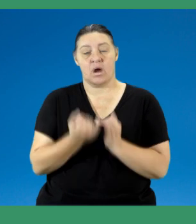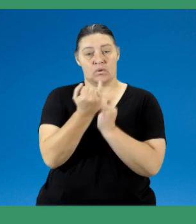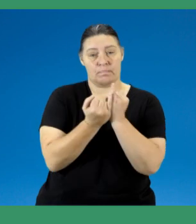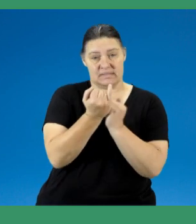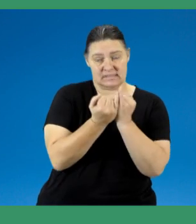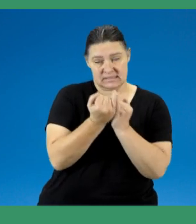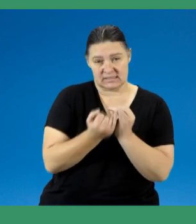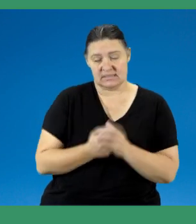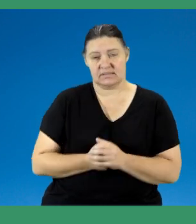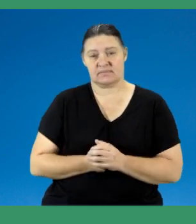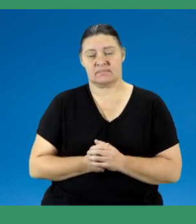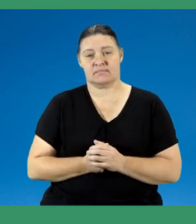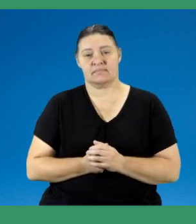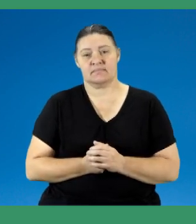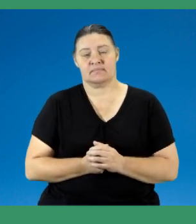competitors.